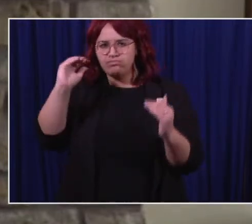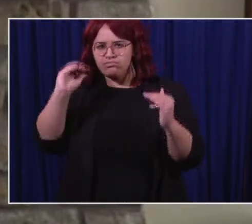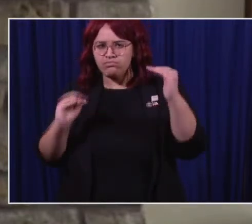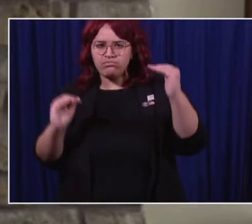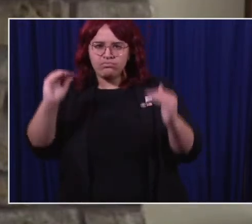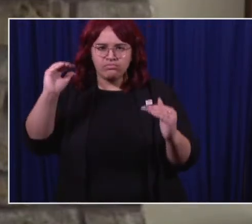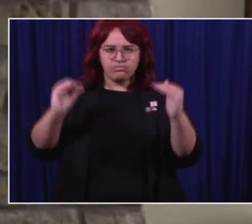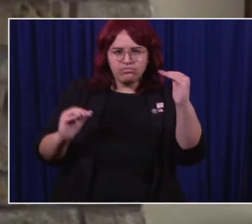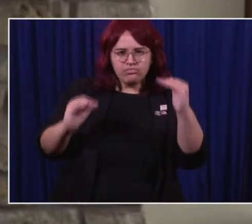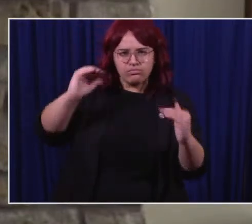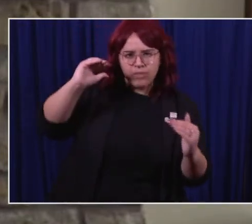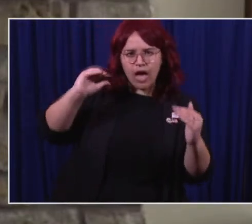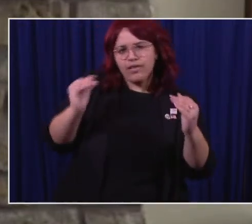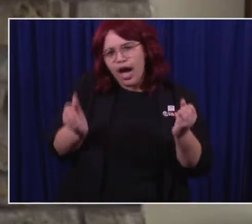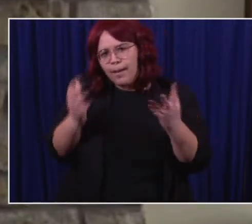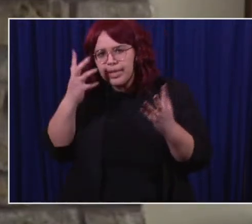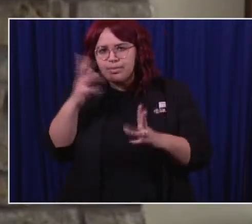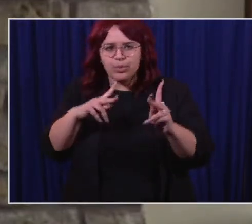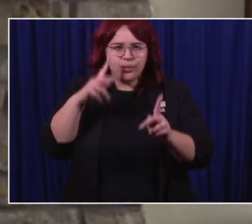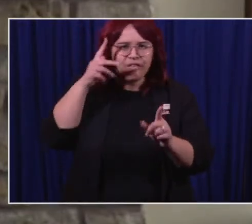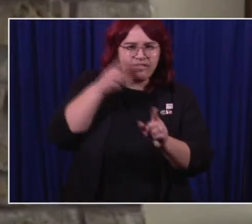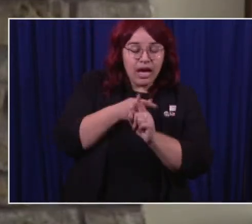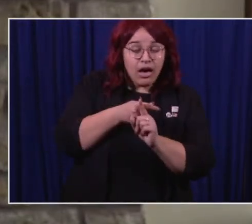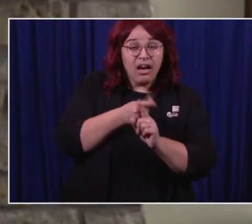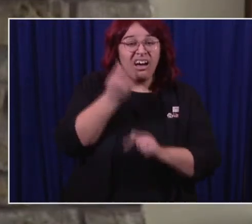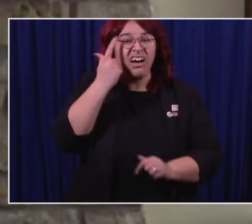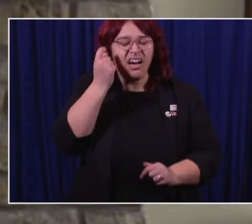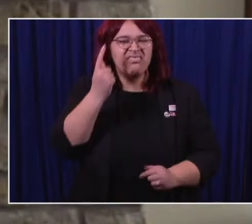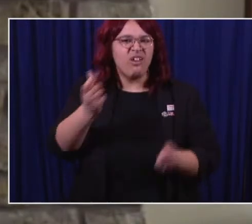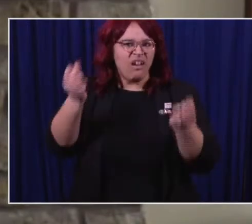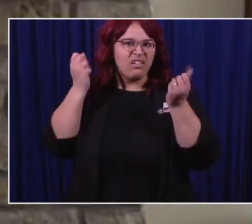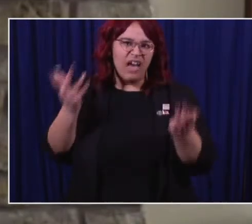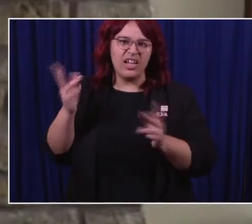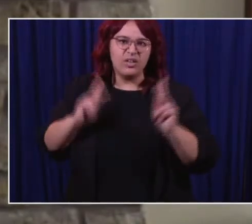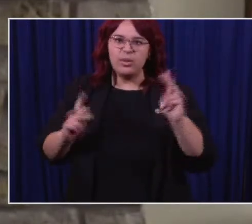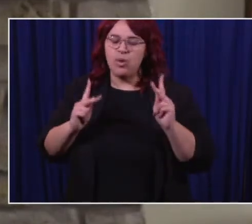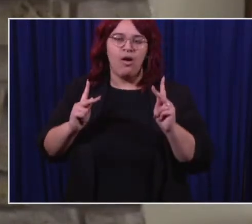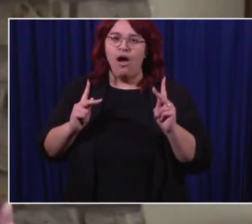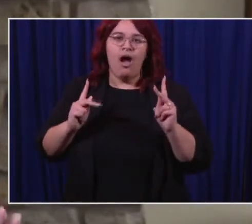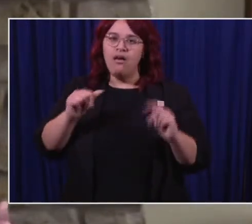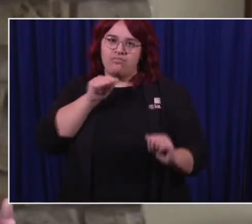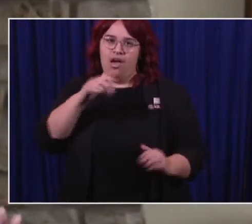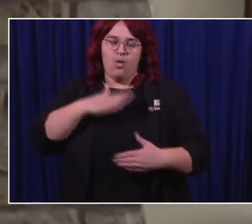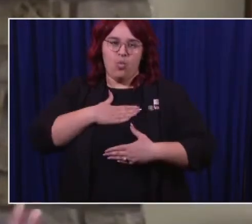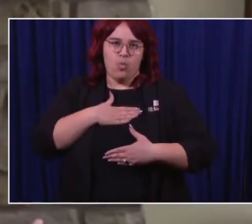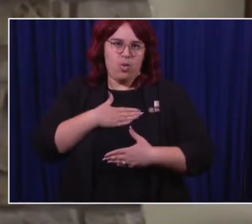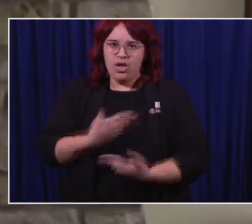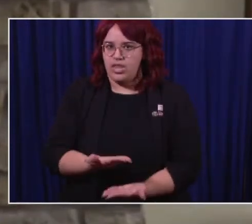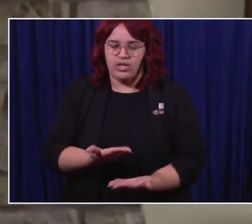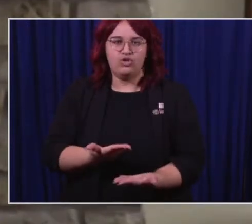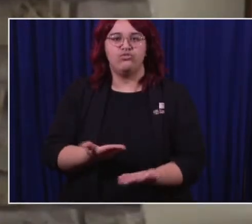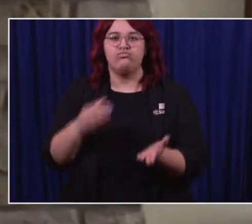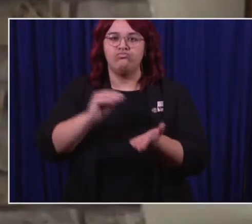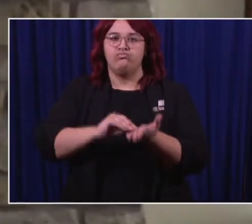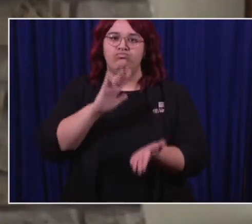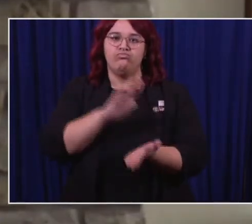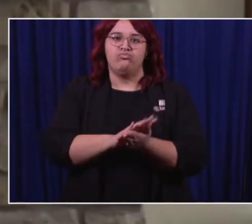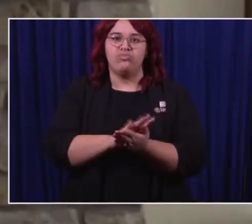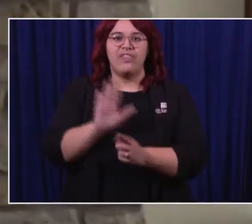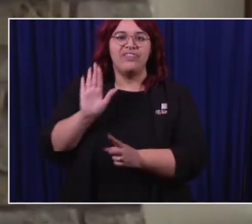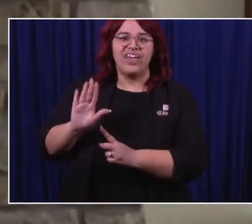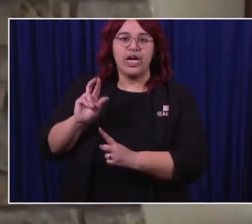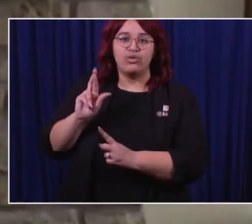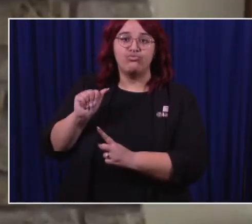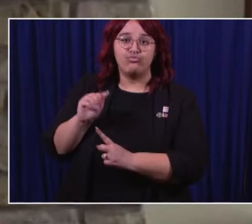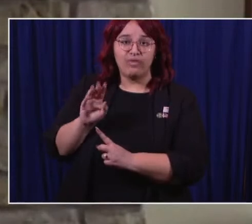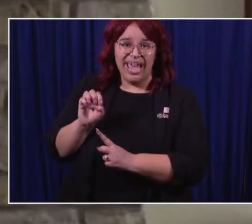And it's a huge number. I don't have it in front of me, but it's like 25% or so. You can